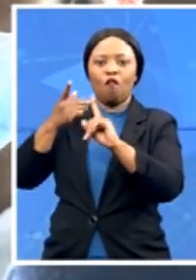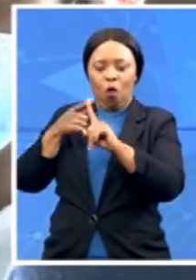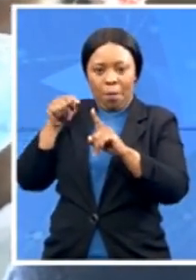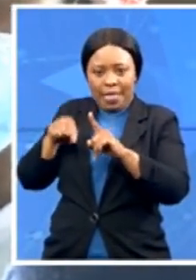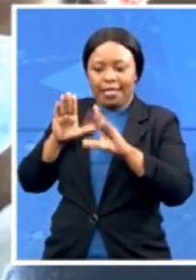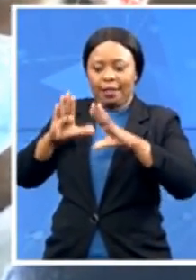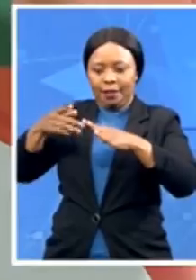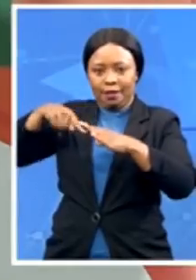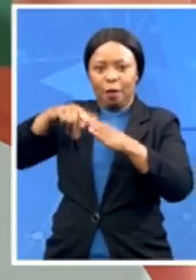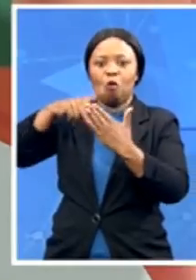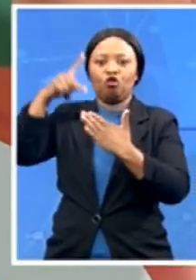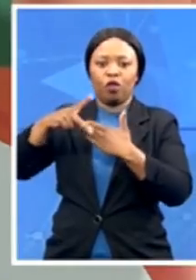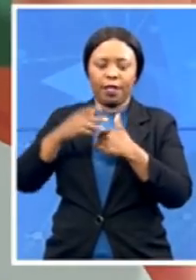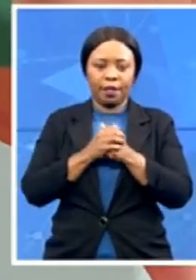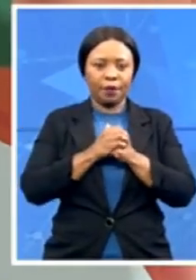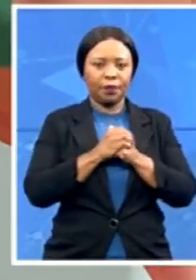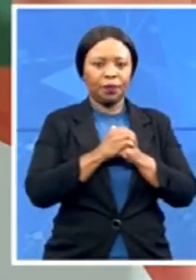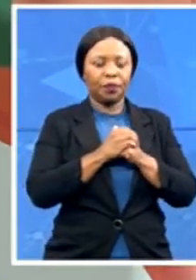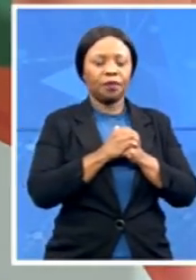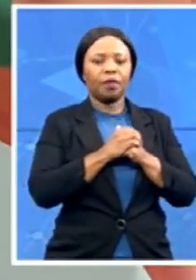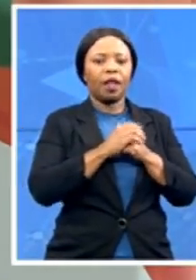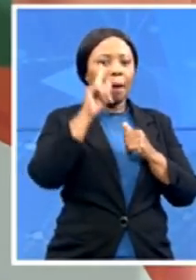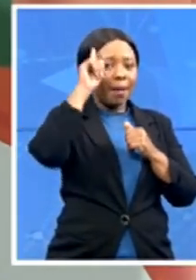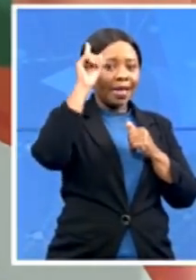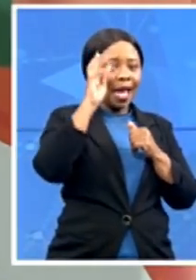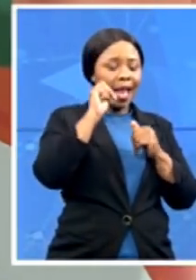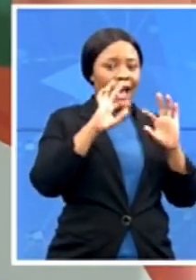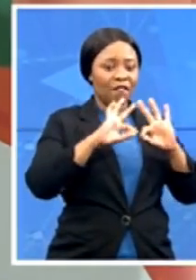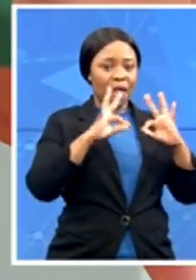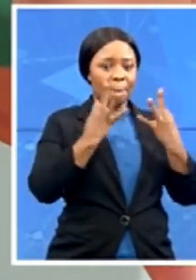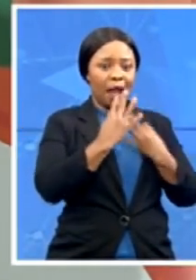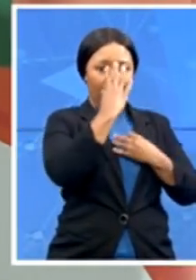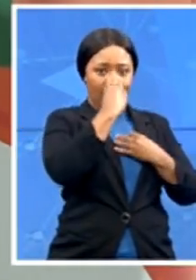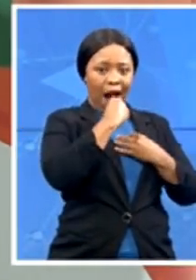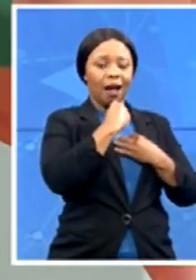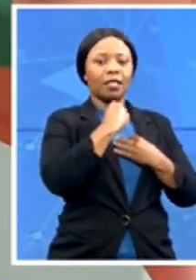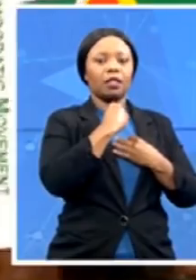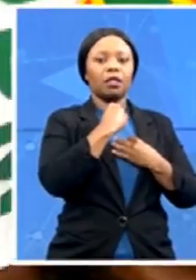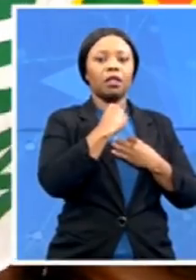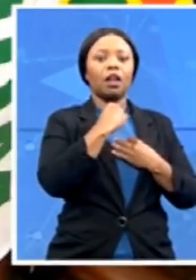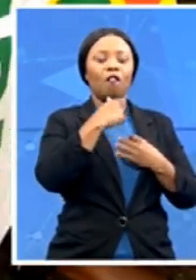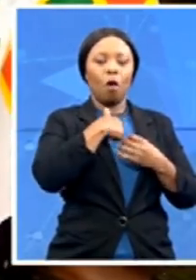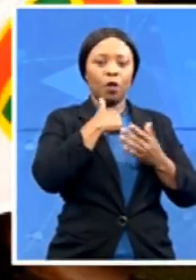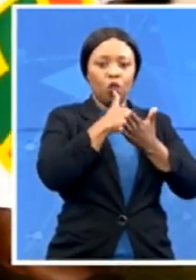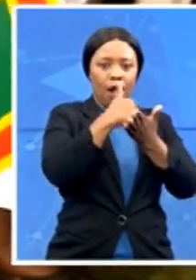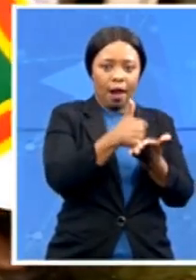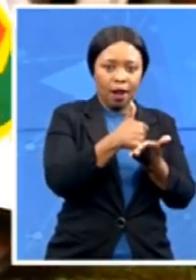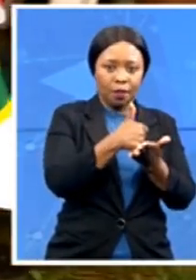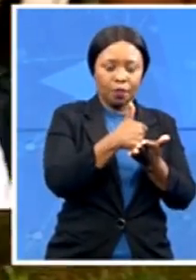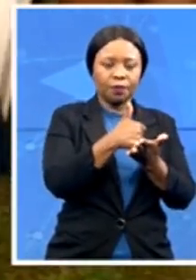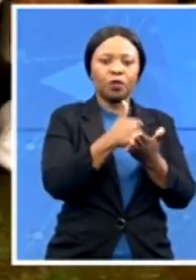When the Mandela family requested my assistance in the preparation for Mandela's final